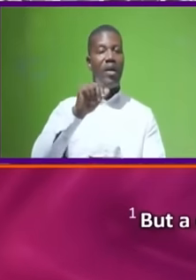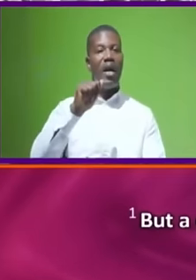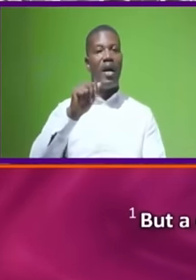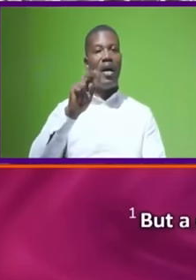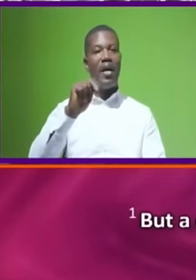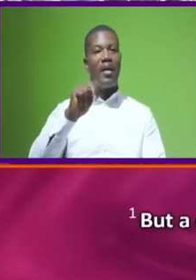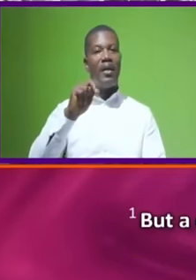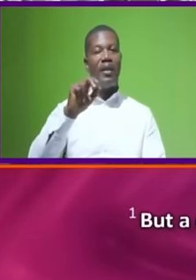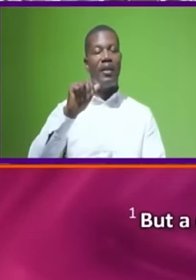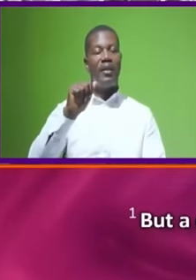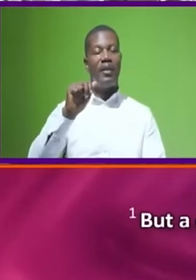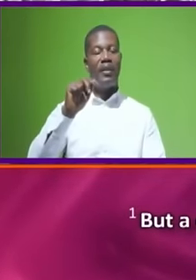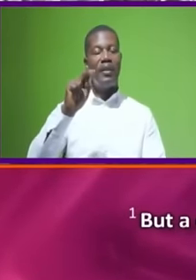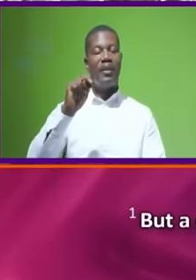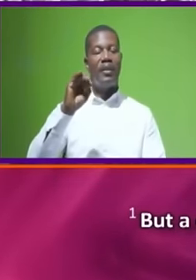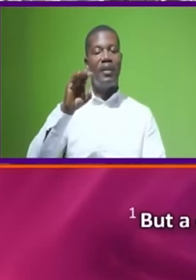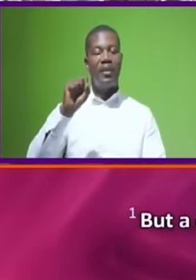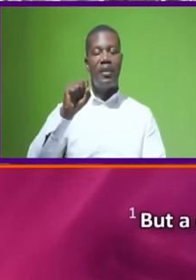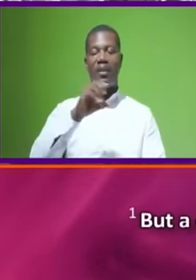named Ananias